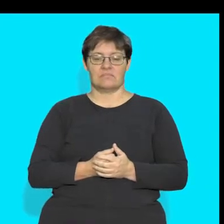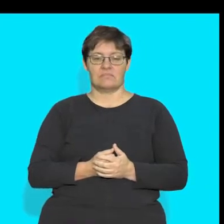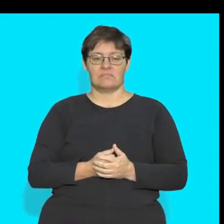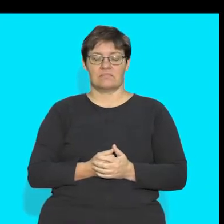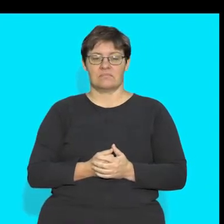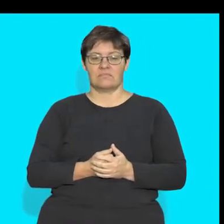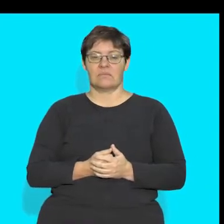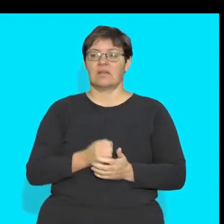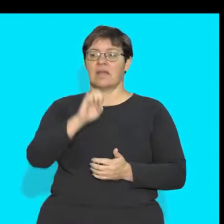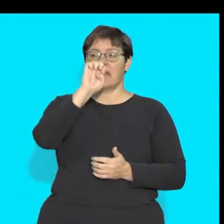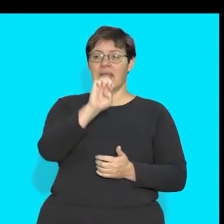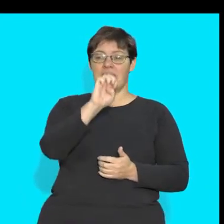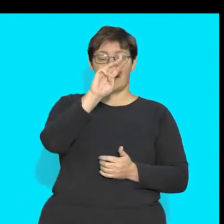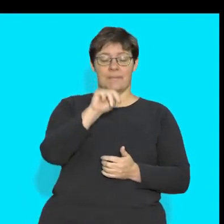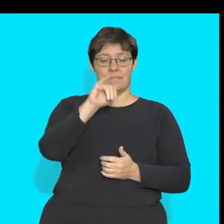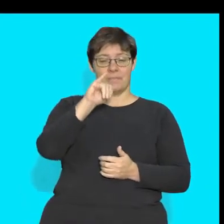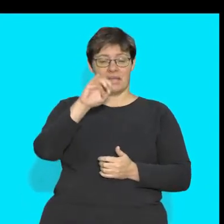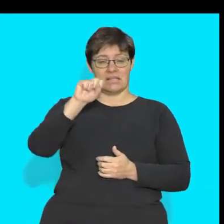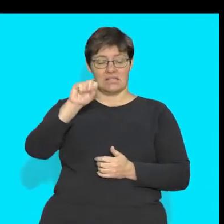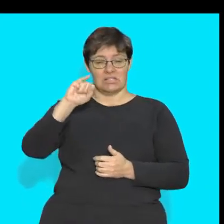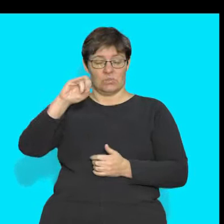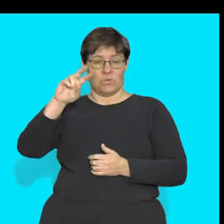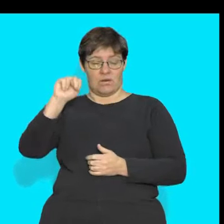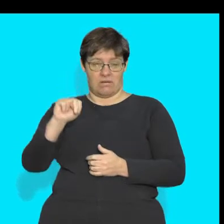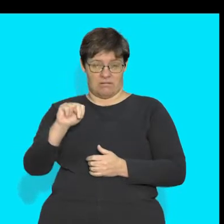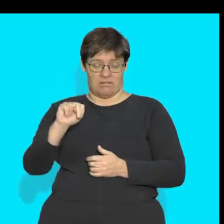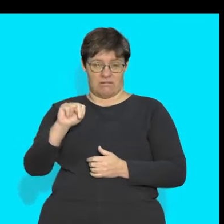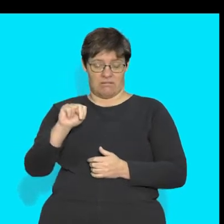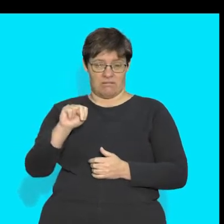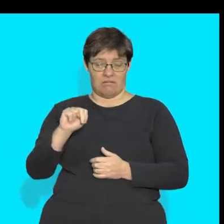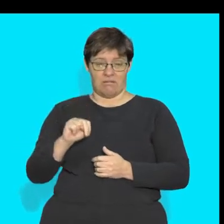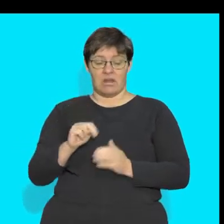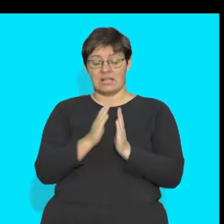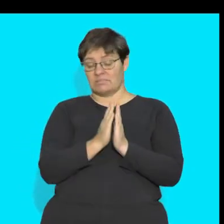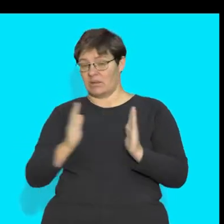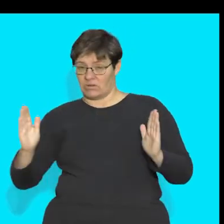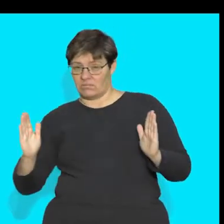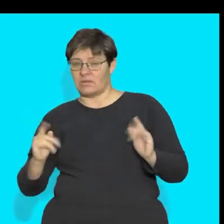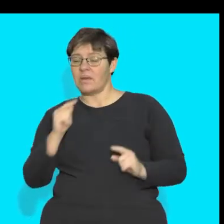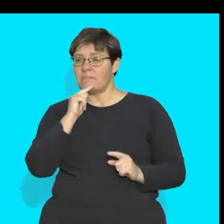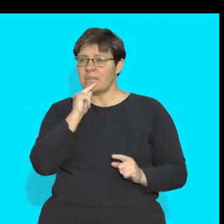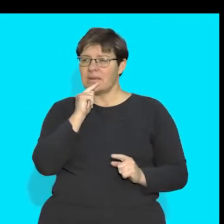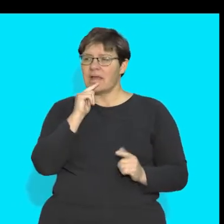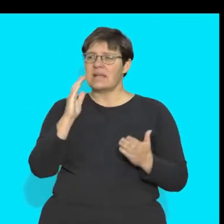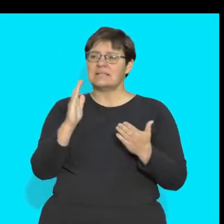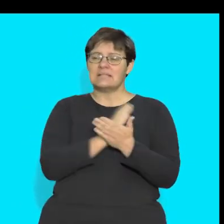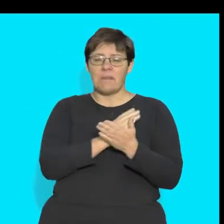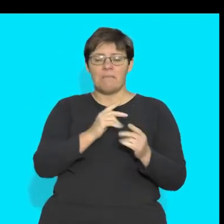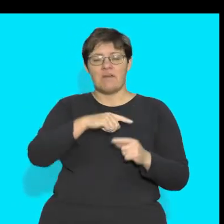the important word here is emission, is when certain frequencies of the electromagnetic radiation